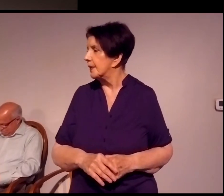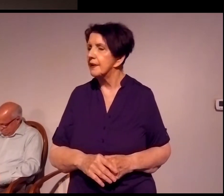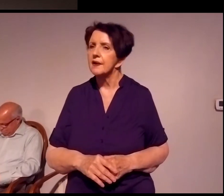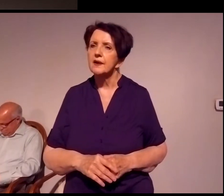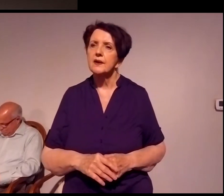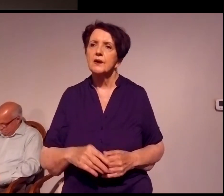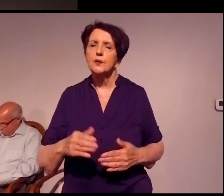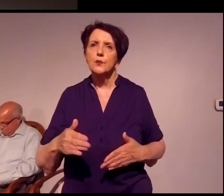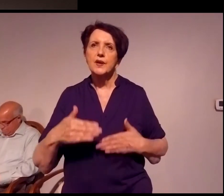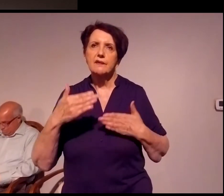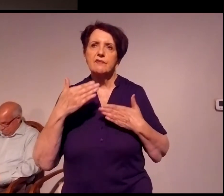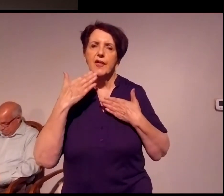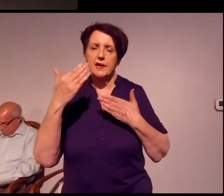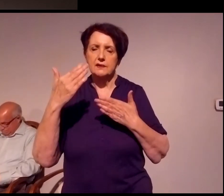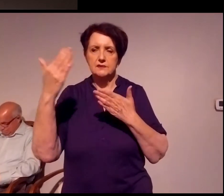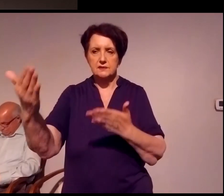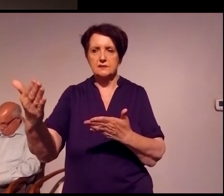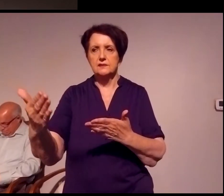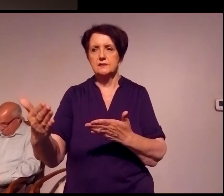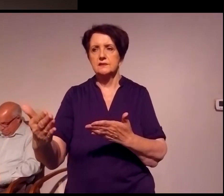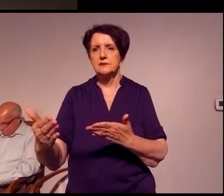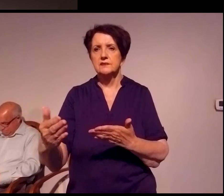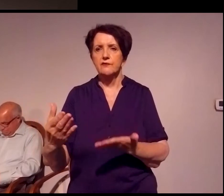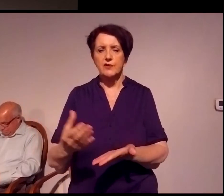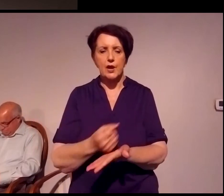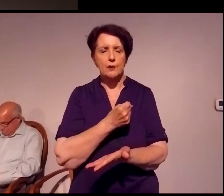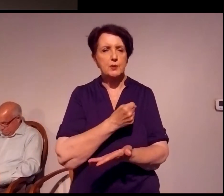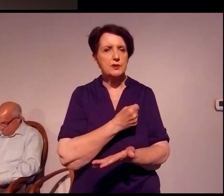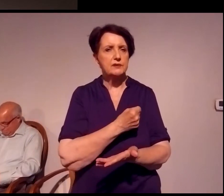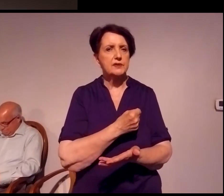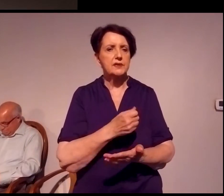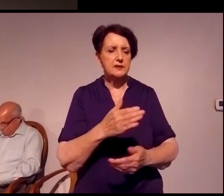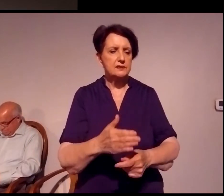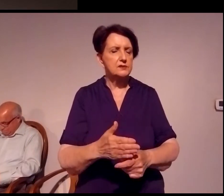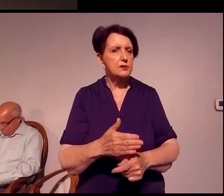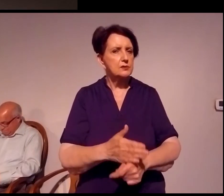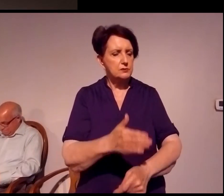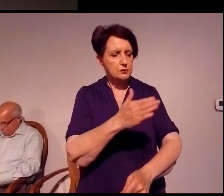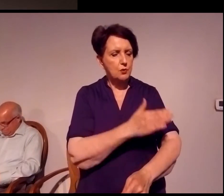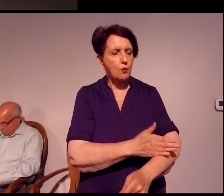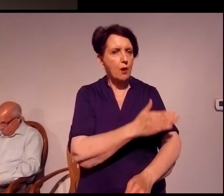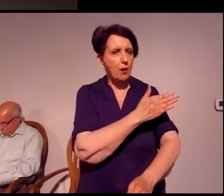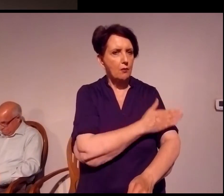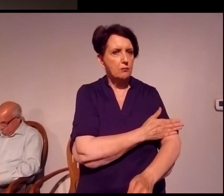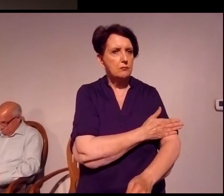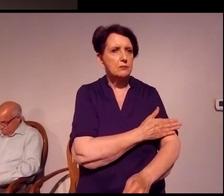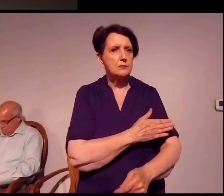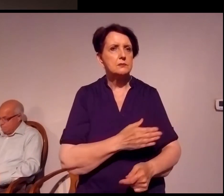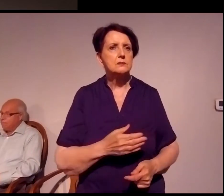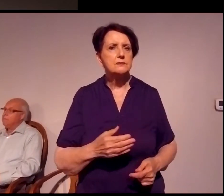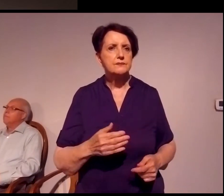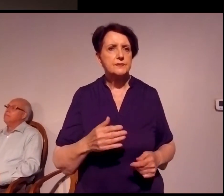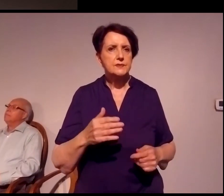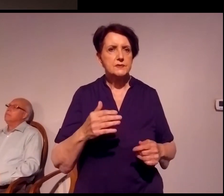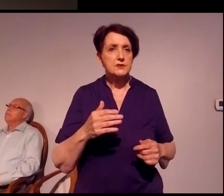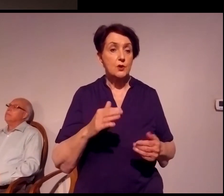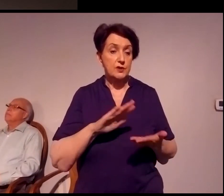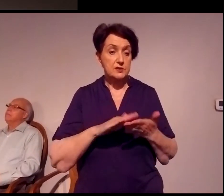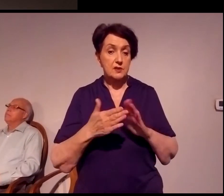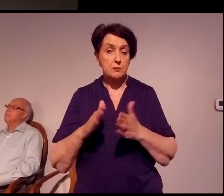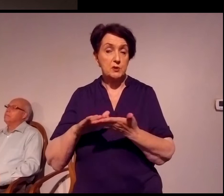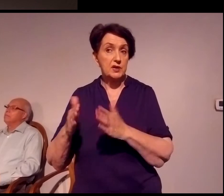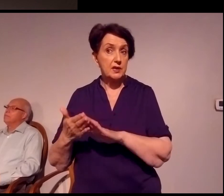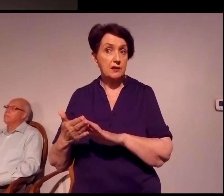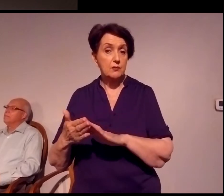We give thanks for the opportunities for us to grow. And so we are lifting up this community in this